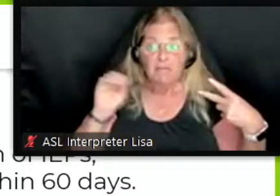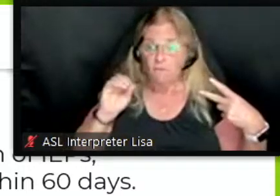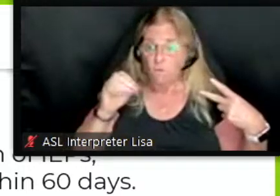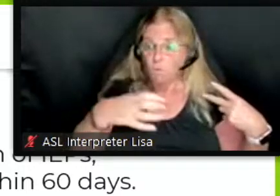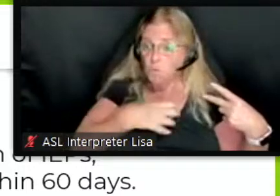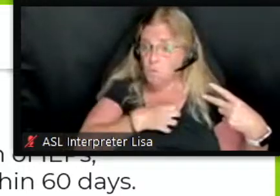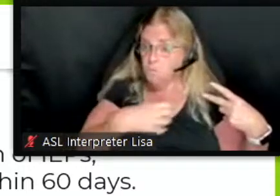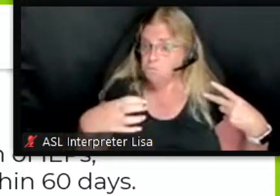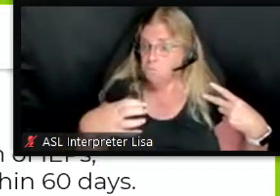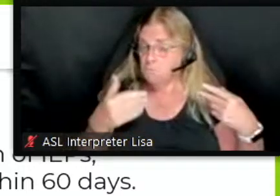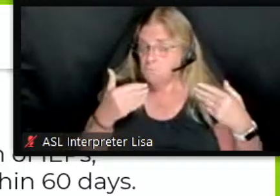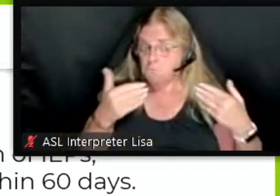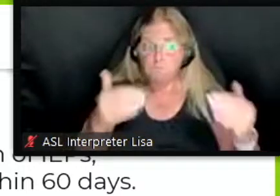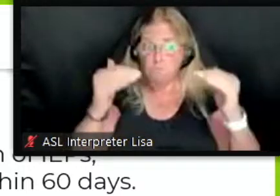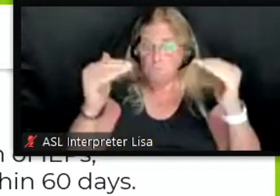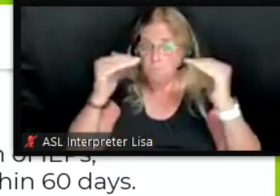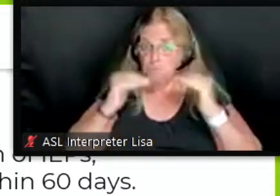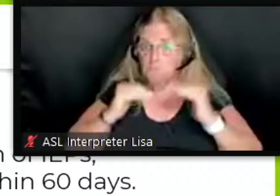on to the next,